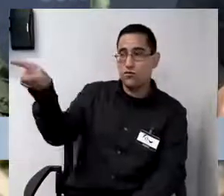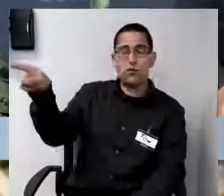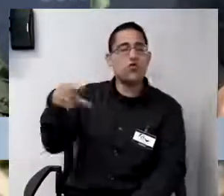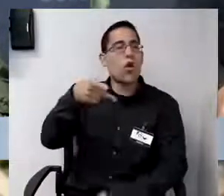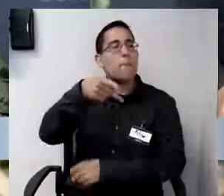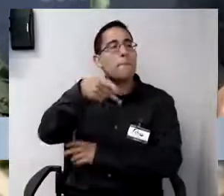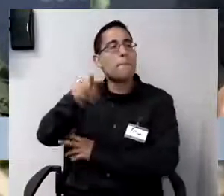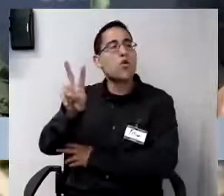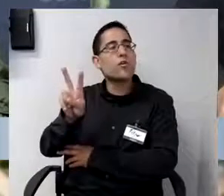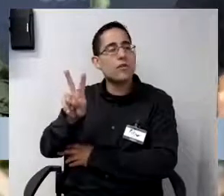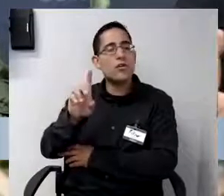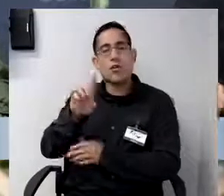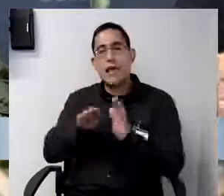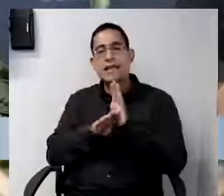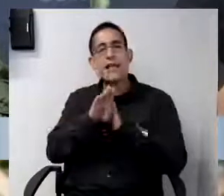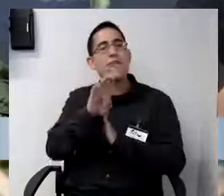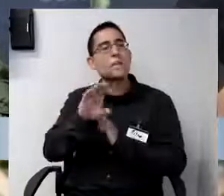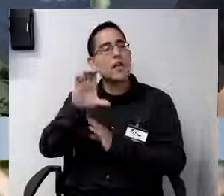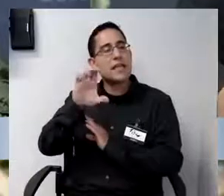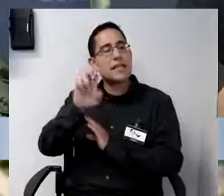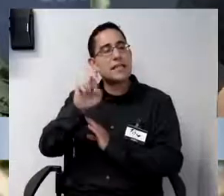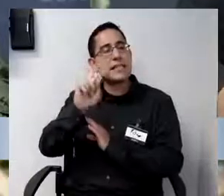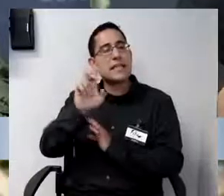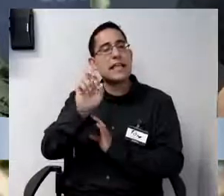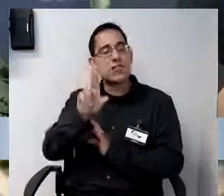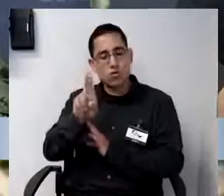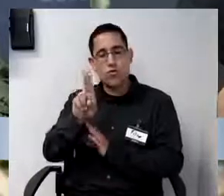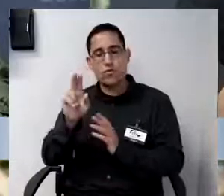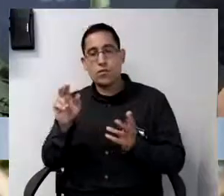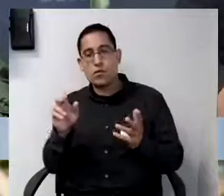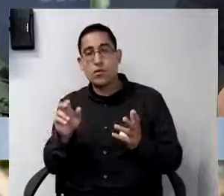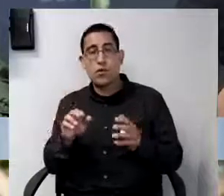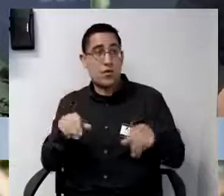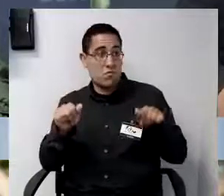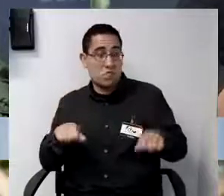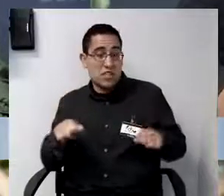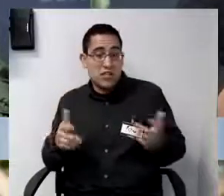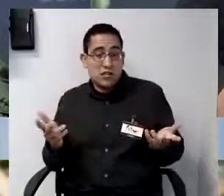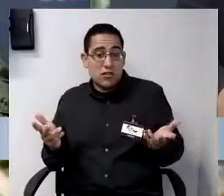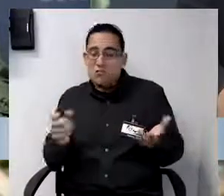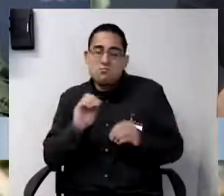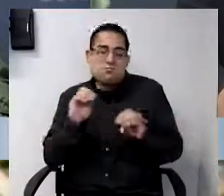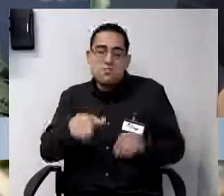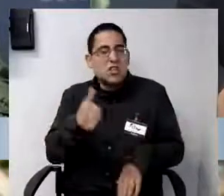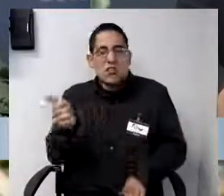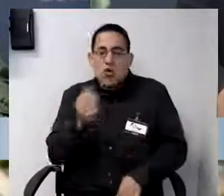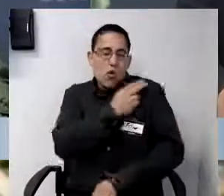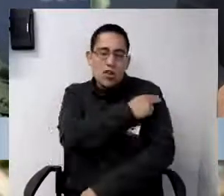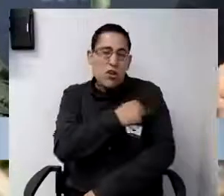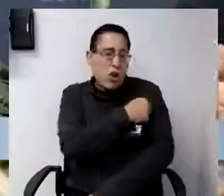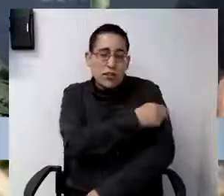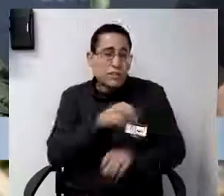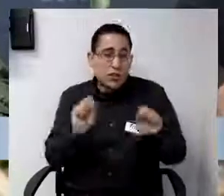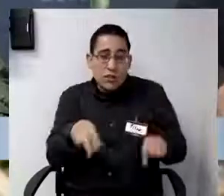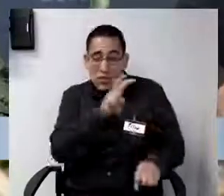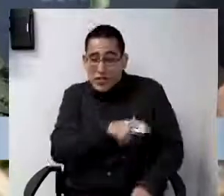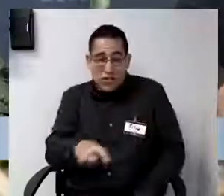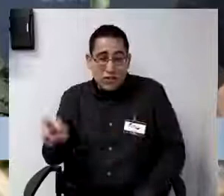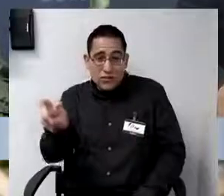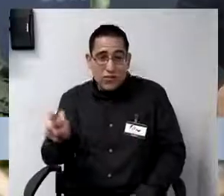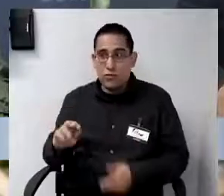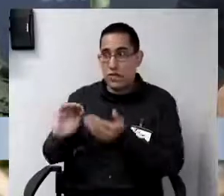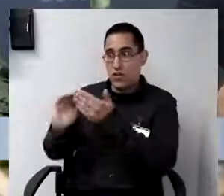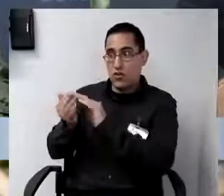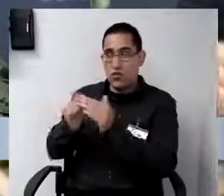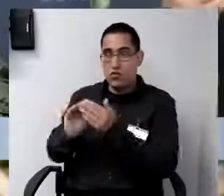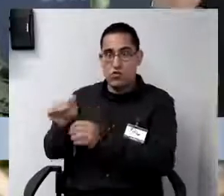Center. Those that could potentially, there's really no other hospital to transfer them to. Community Regional Medical